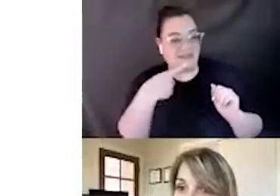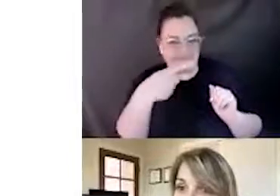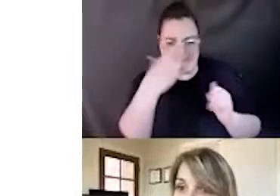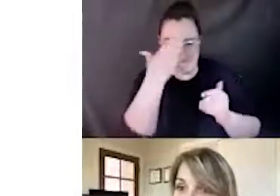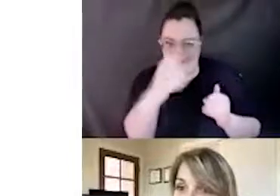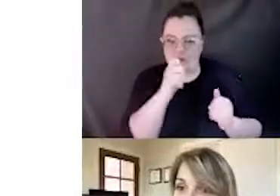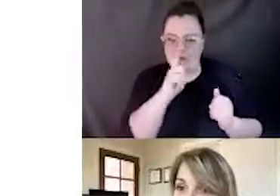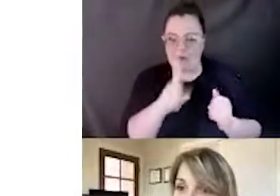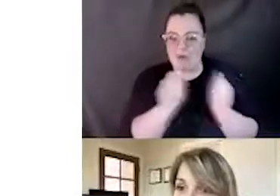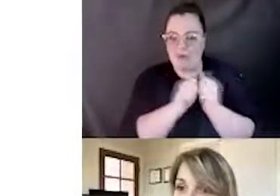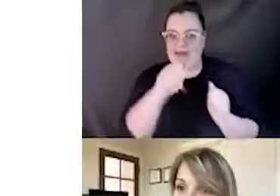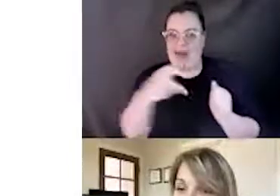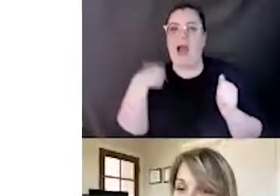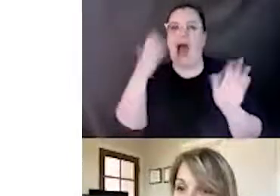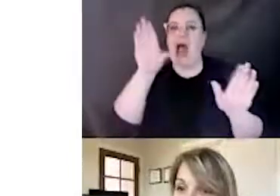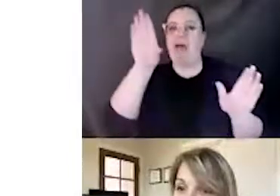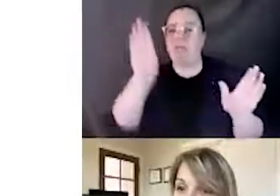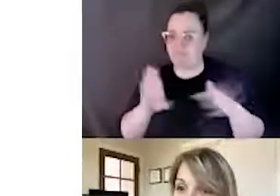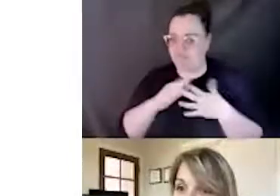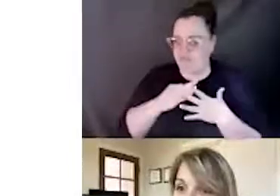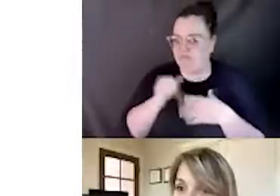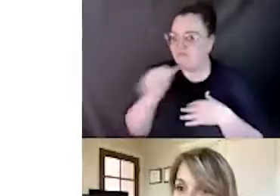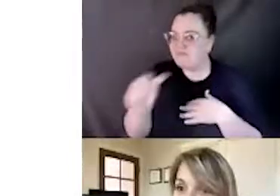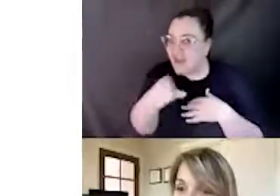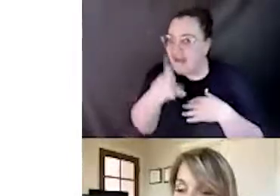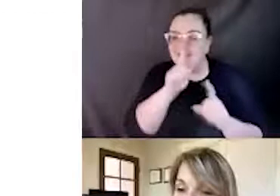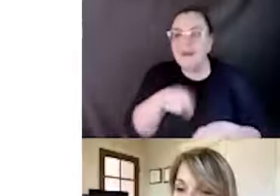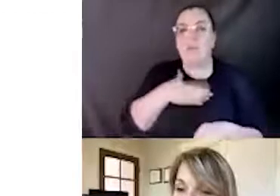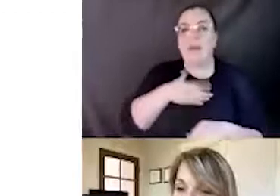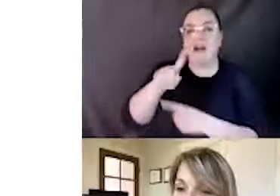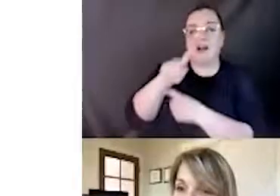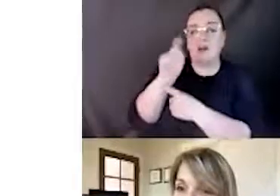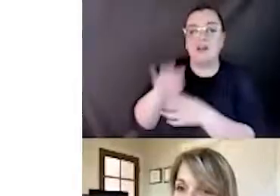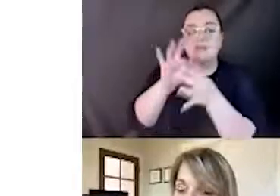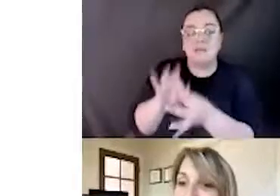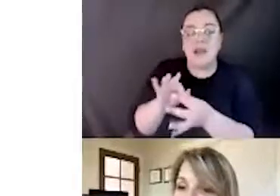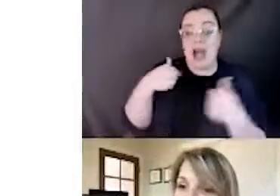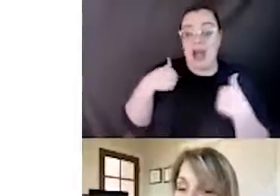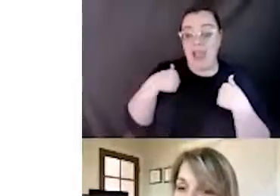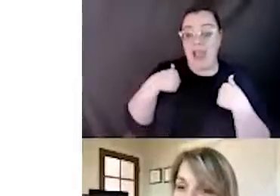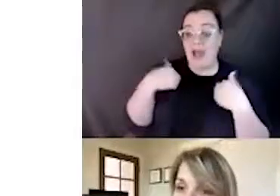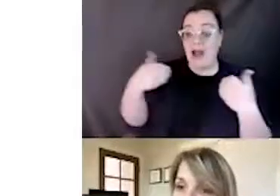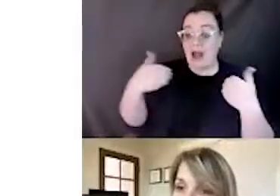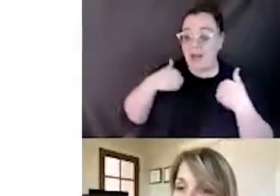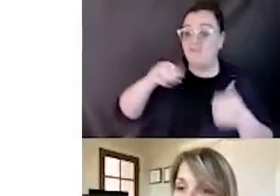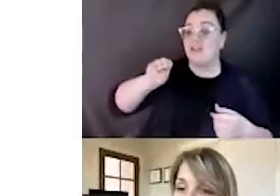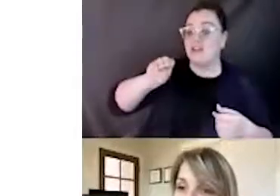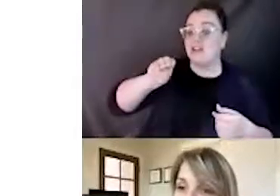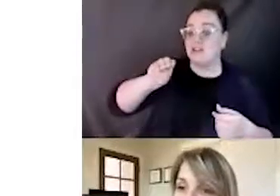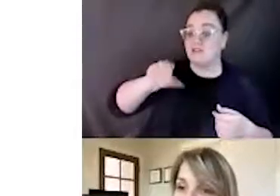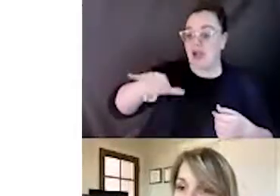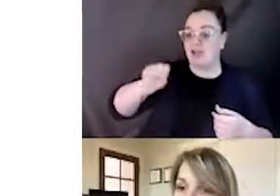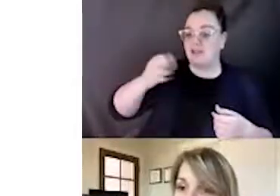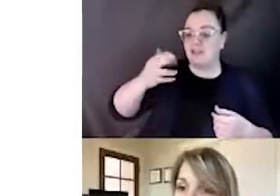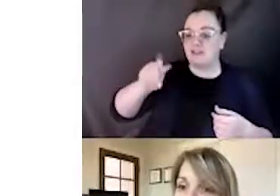with that kind of took it away potentially, because my question was, you know, I have the MyShake app and I work for the Water Board's emergency